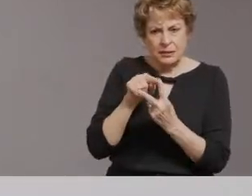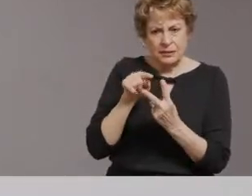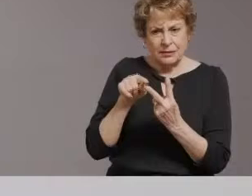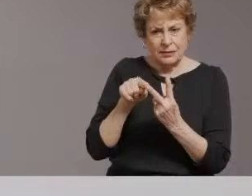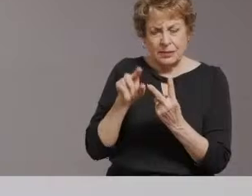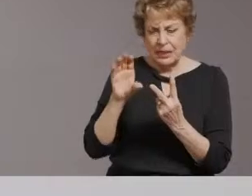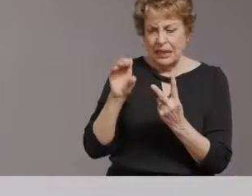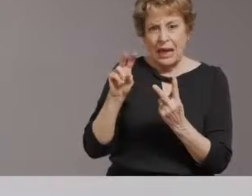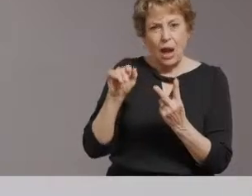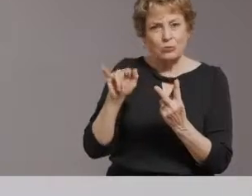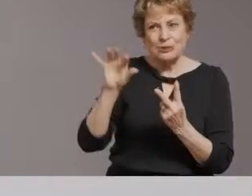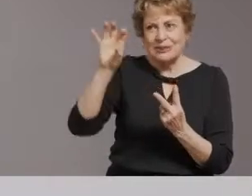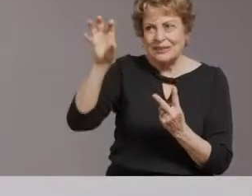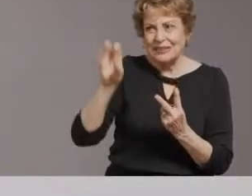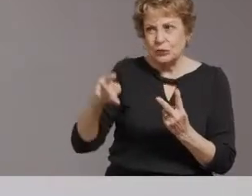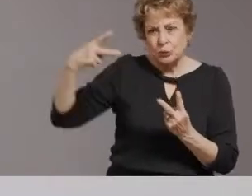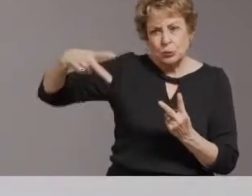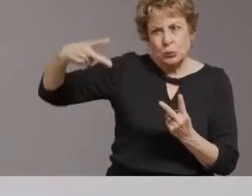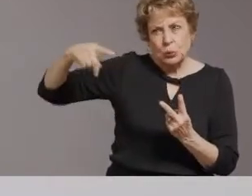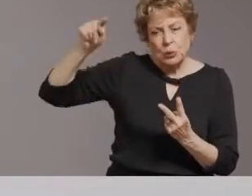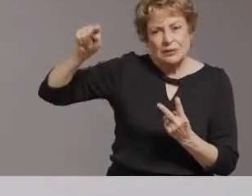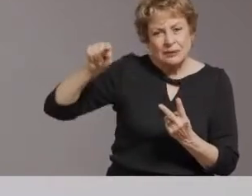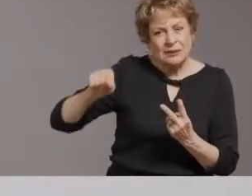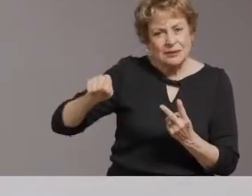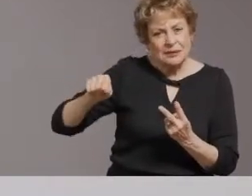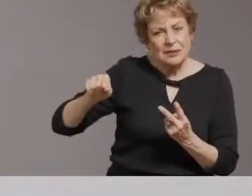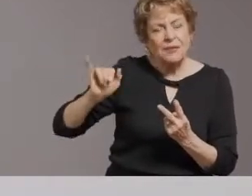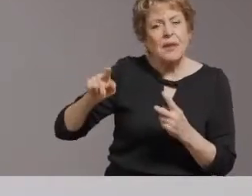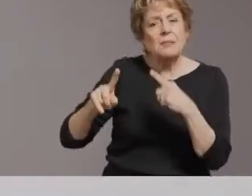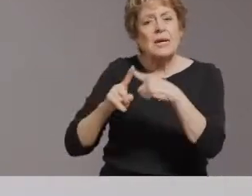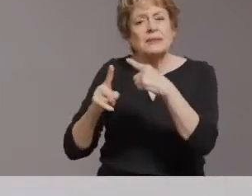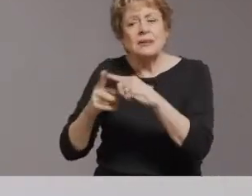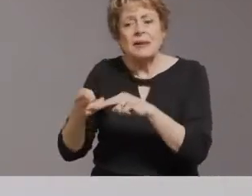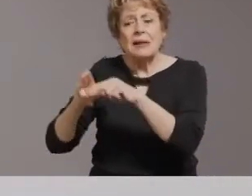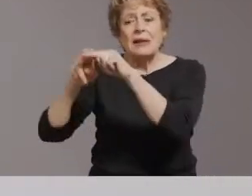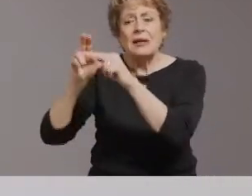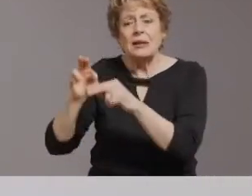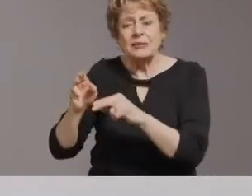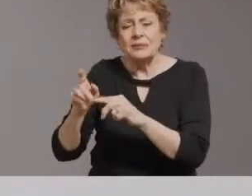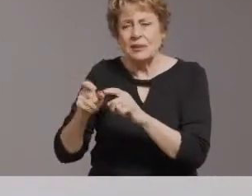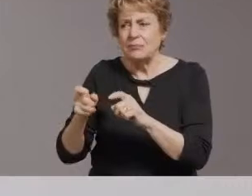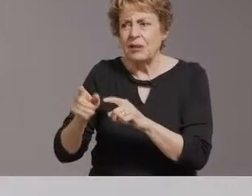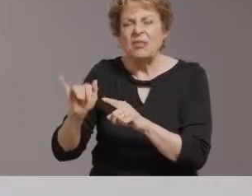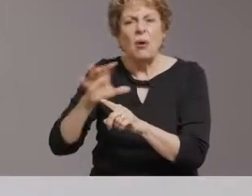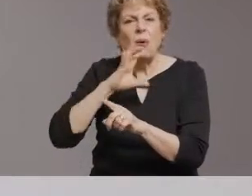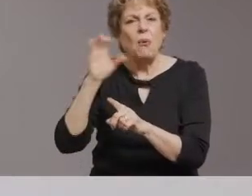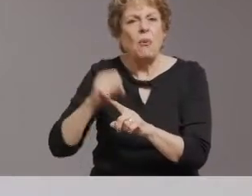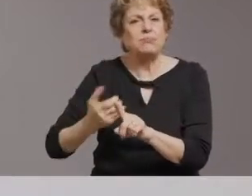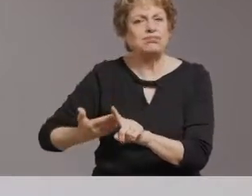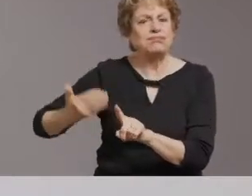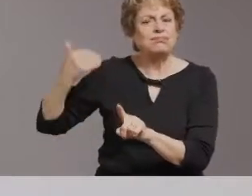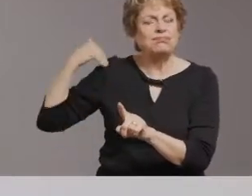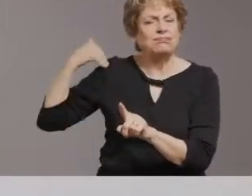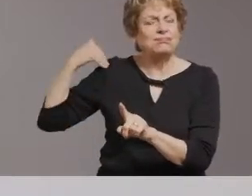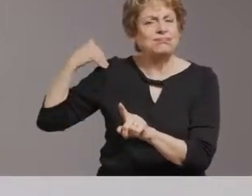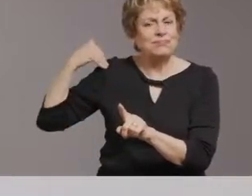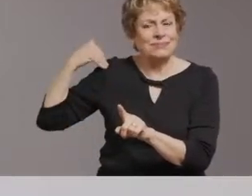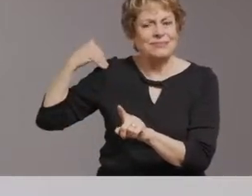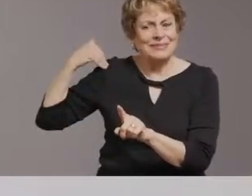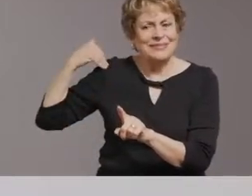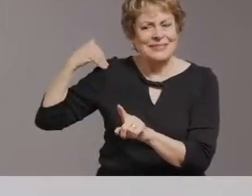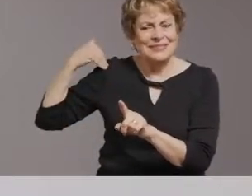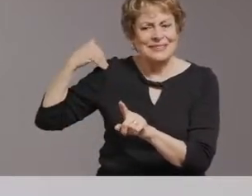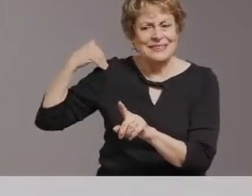cases were positives recorded or were taken from tests taken during the fall-winter peaks, but were now being recorded